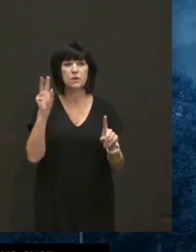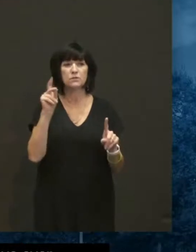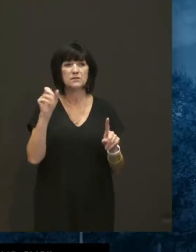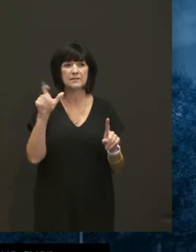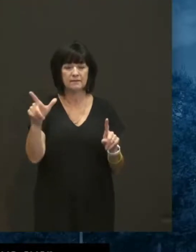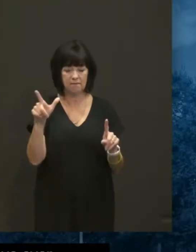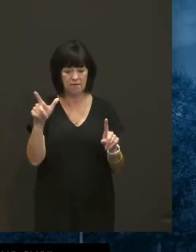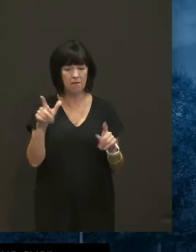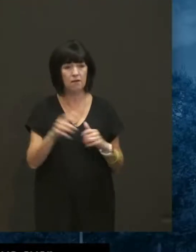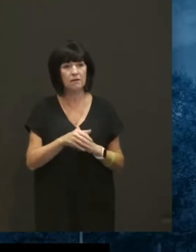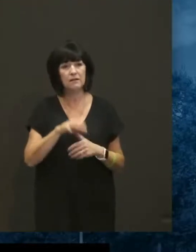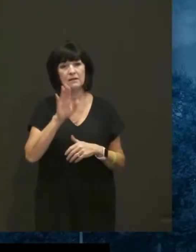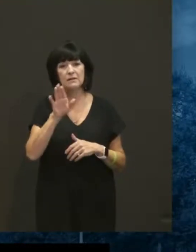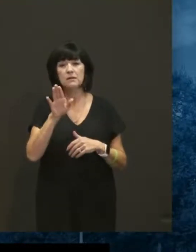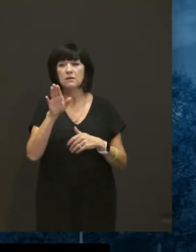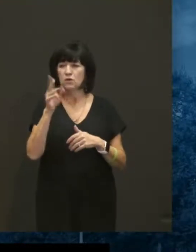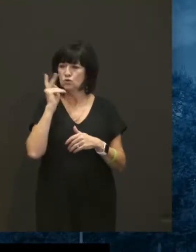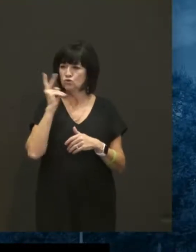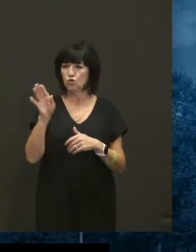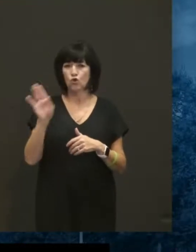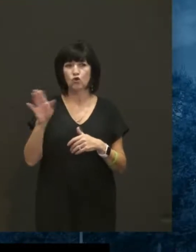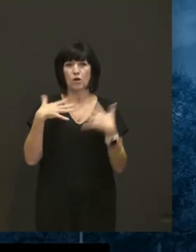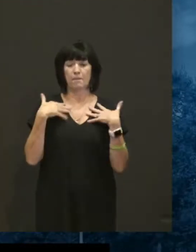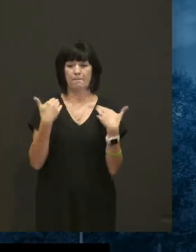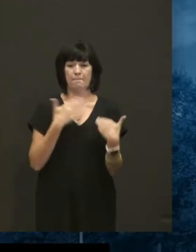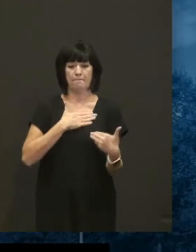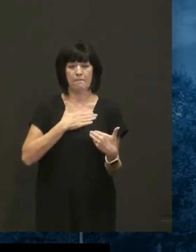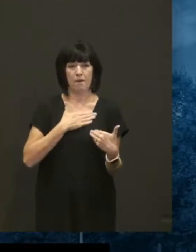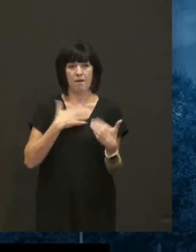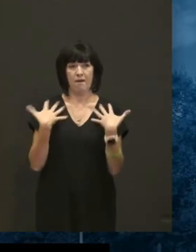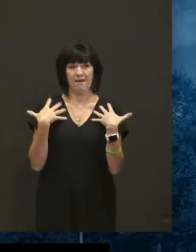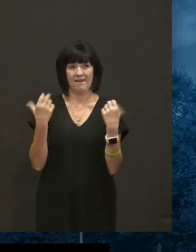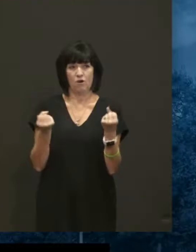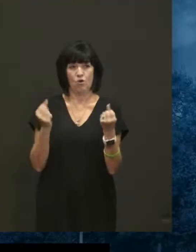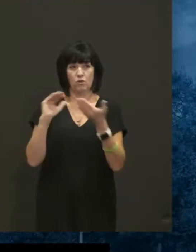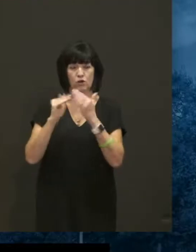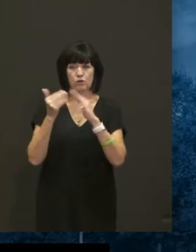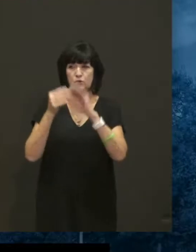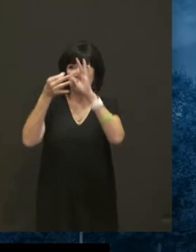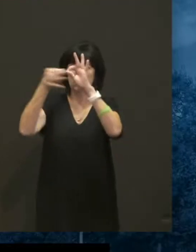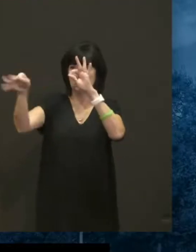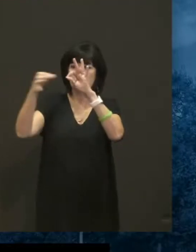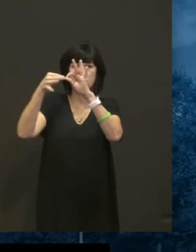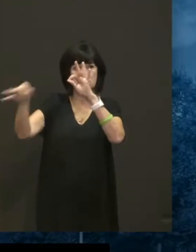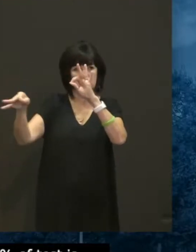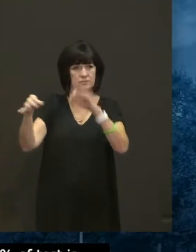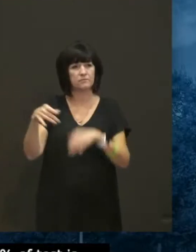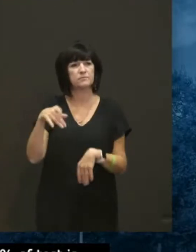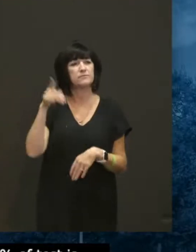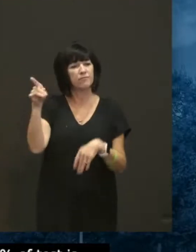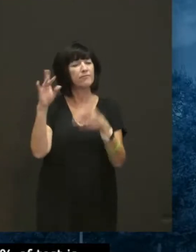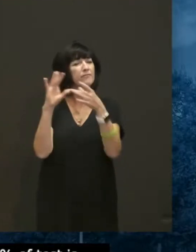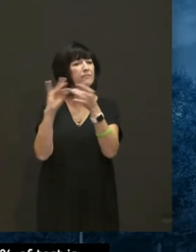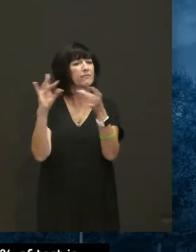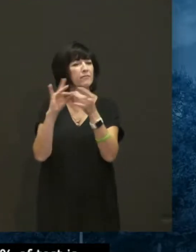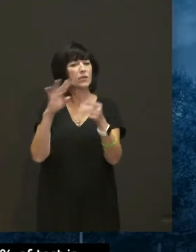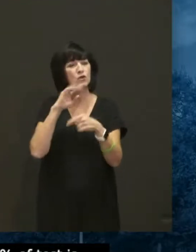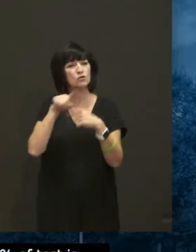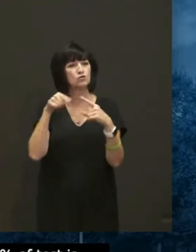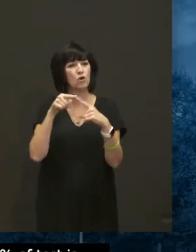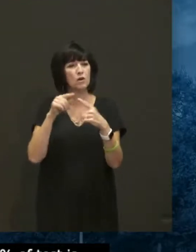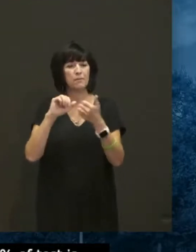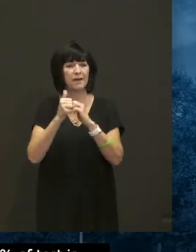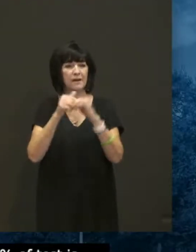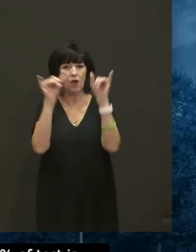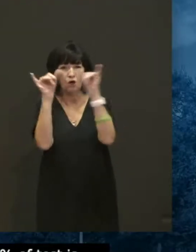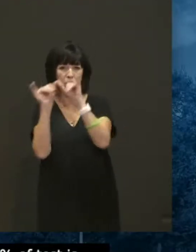statement on My Healthy Community says using the percent of tests that are positive is a more useful measure to make operational decisions, while your reopening